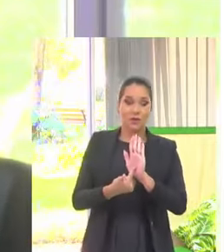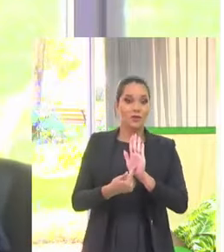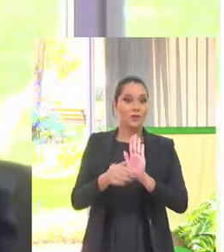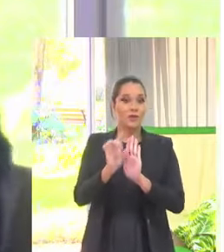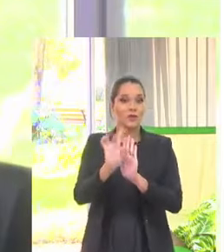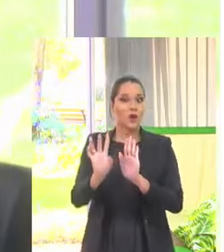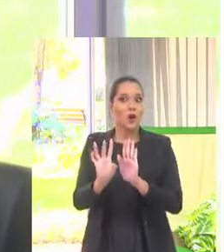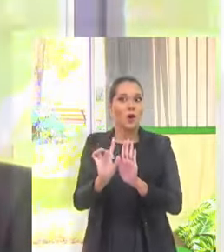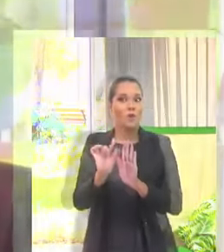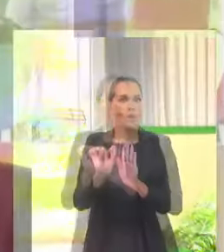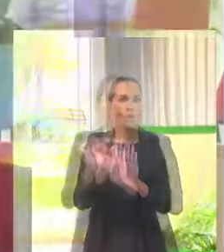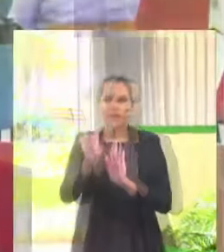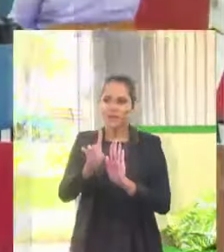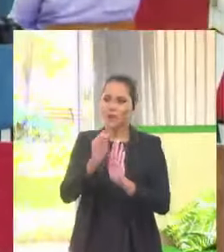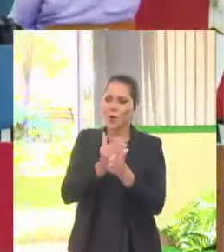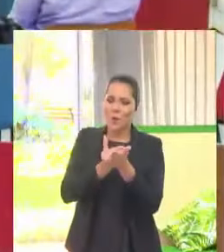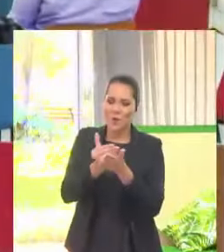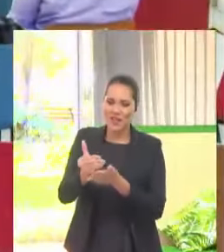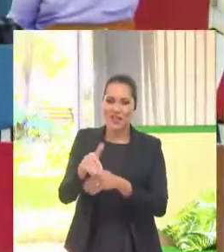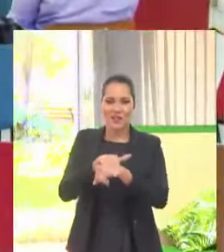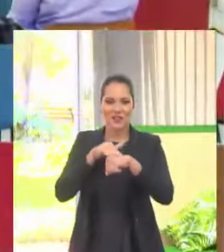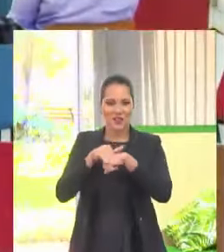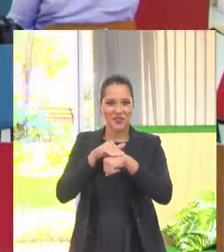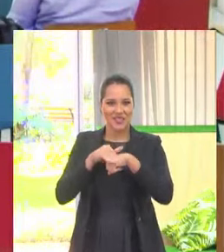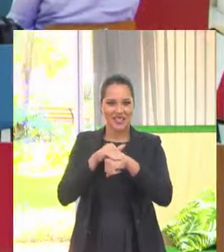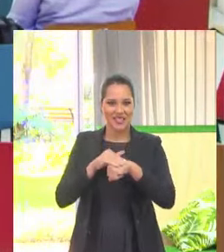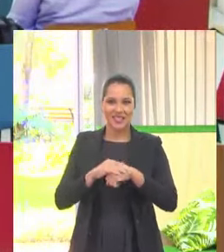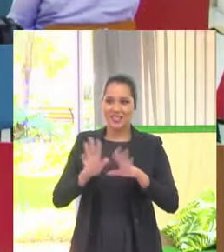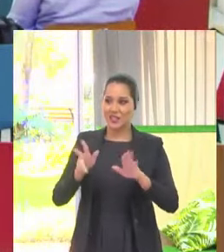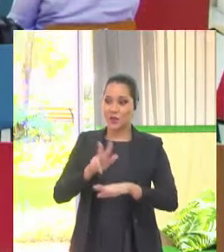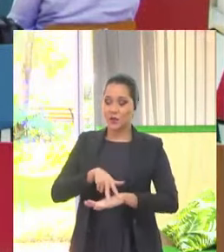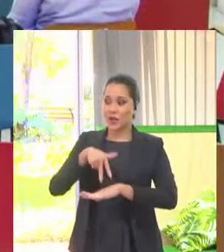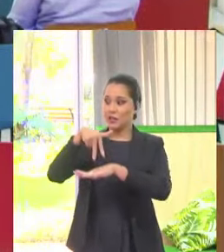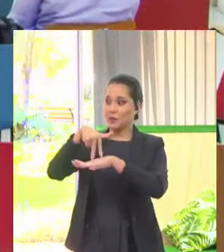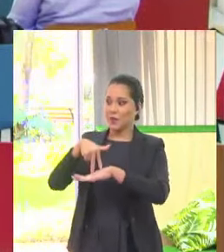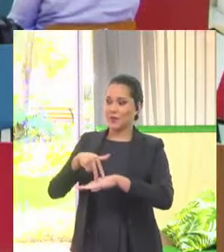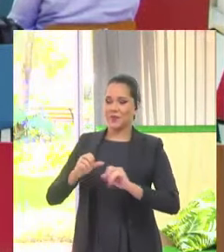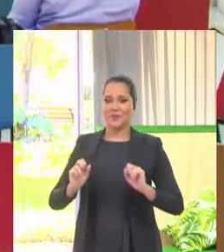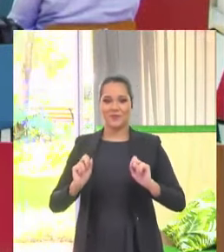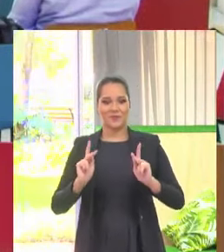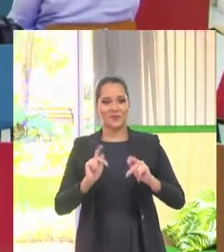conversation. And I stand up. Thank you.